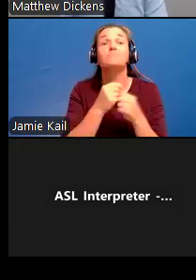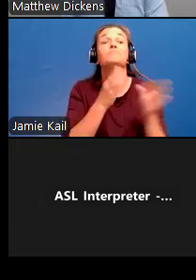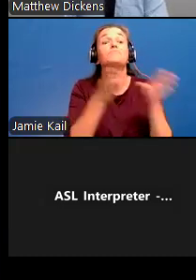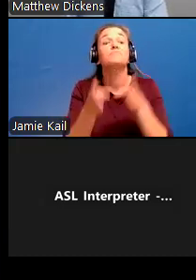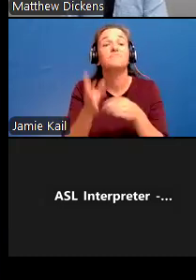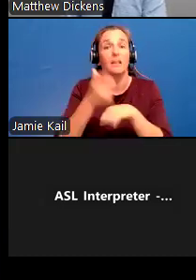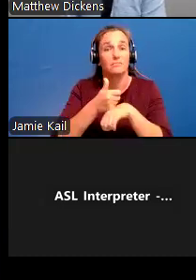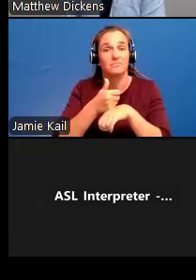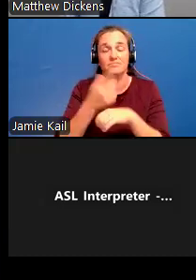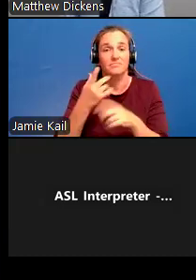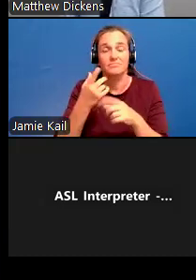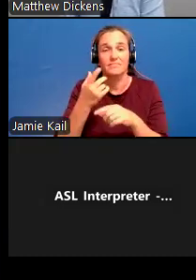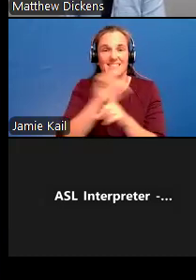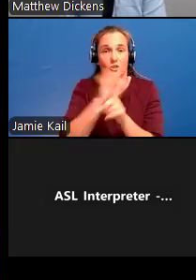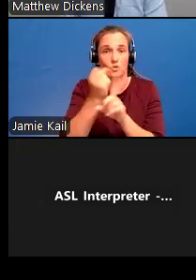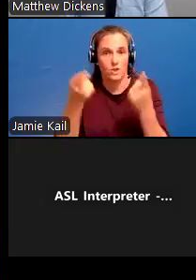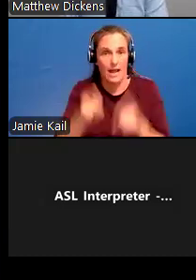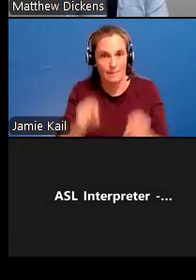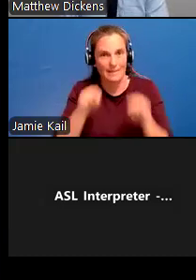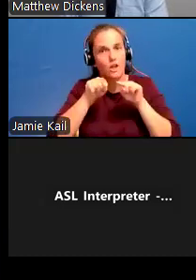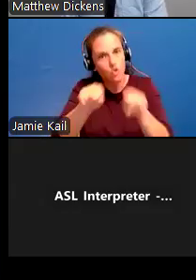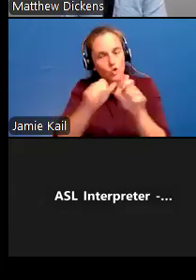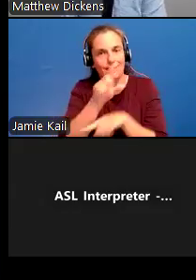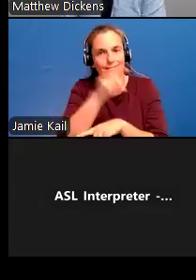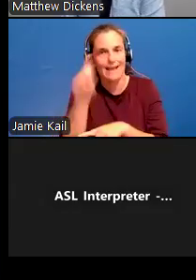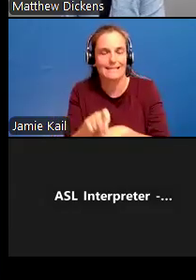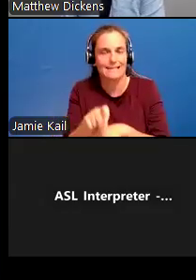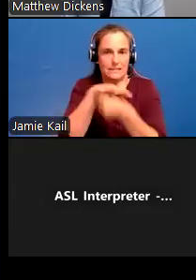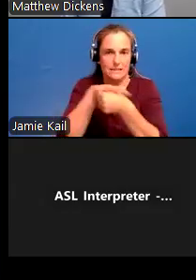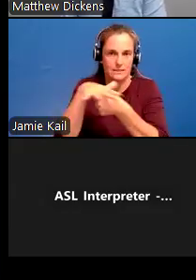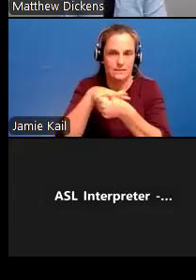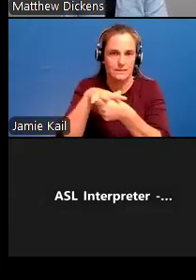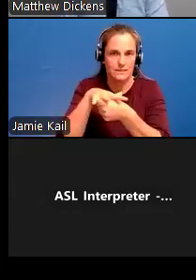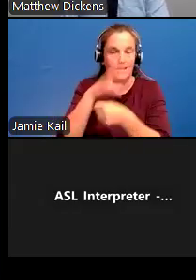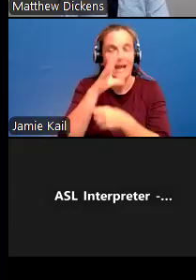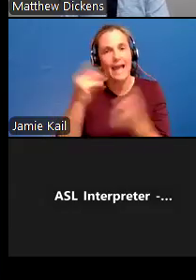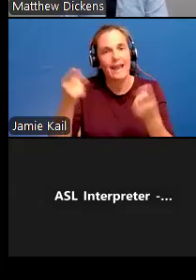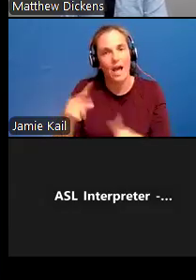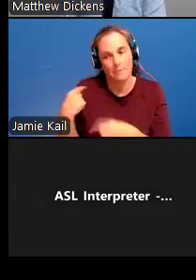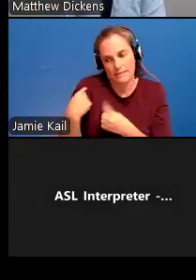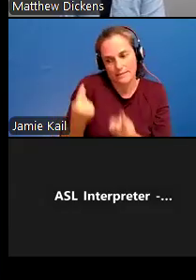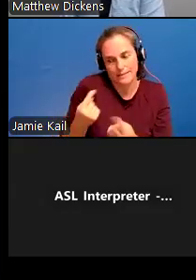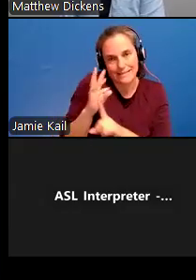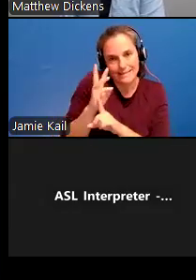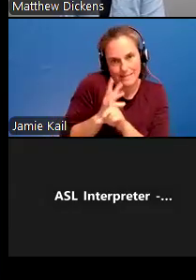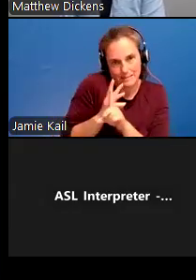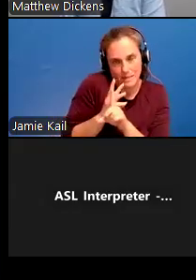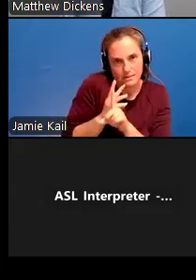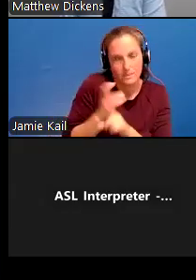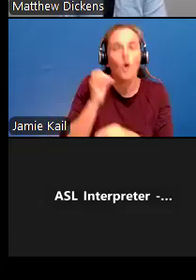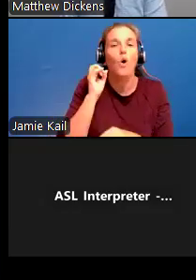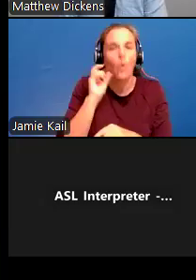occurred while the client was in Texas, and that it was within the last 6 months or is an ongoing concern.